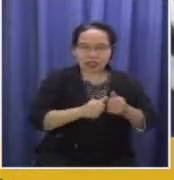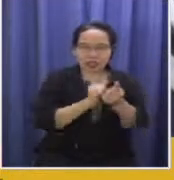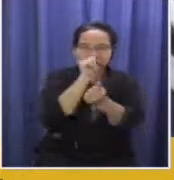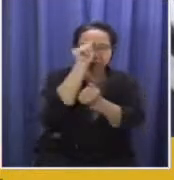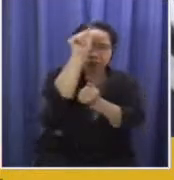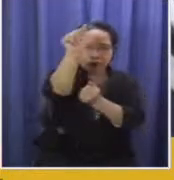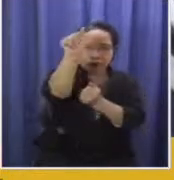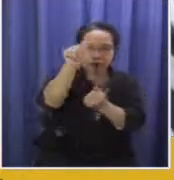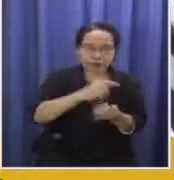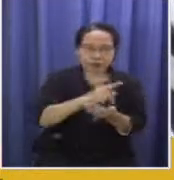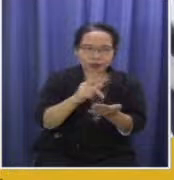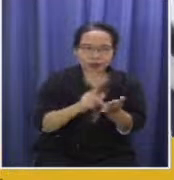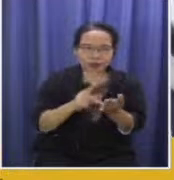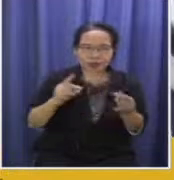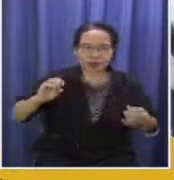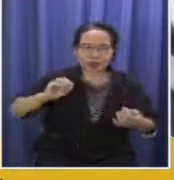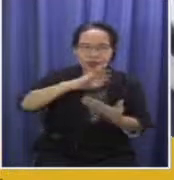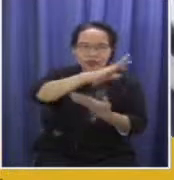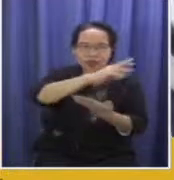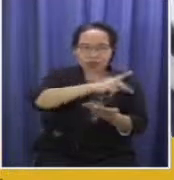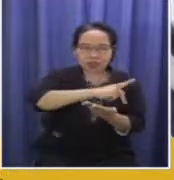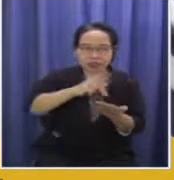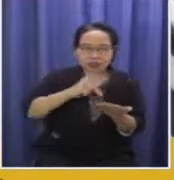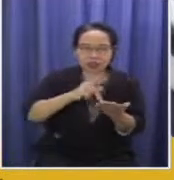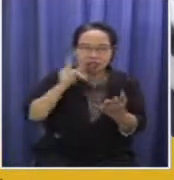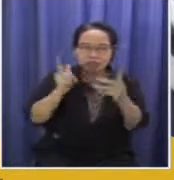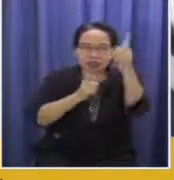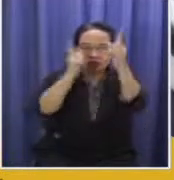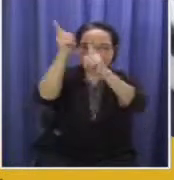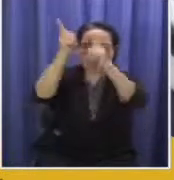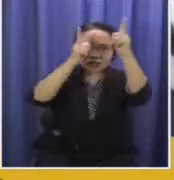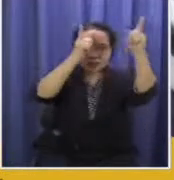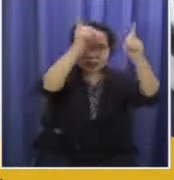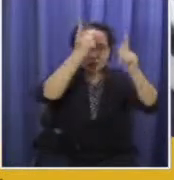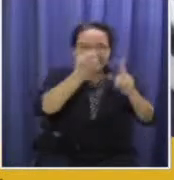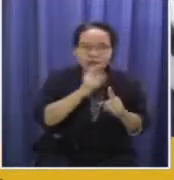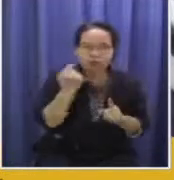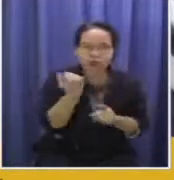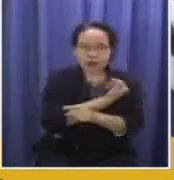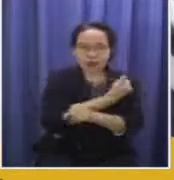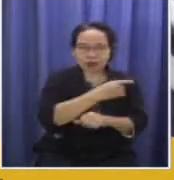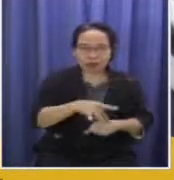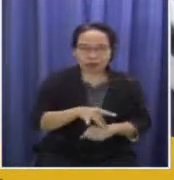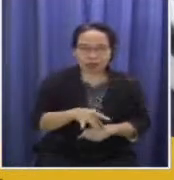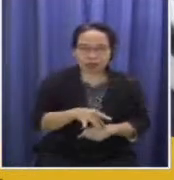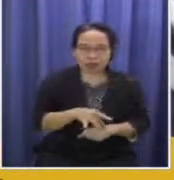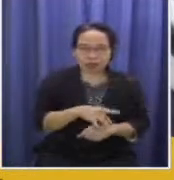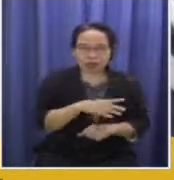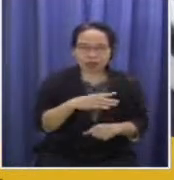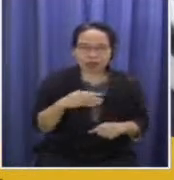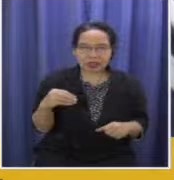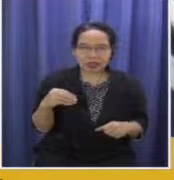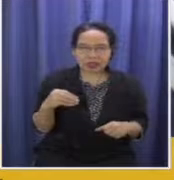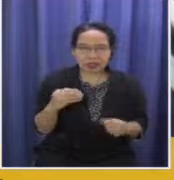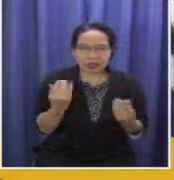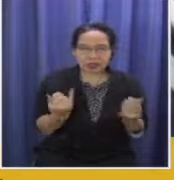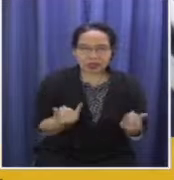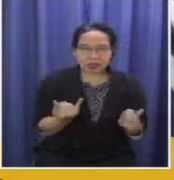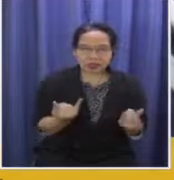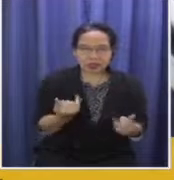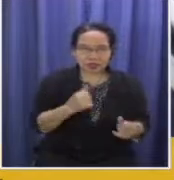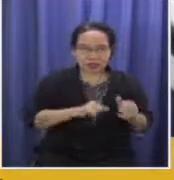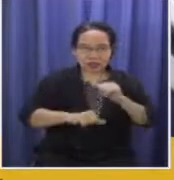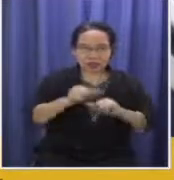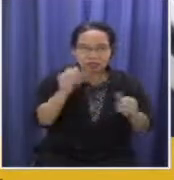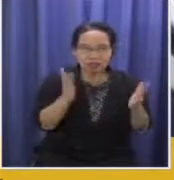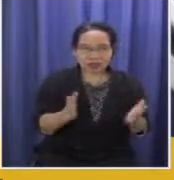a particular galaxy or particular star is from our Earth. And now